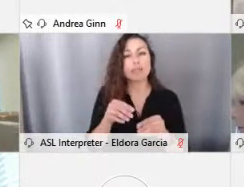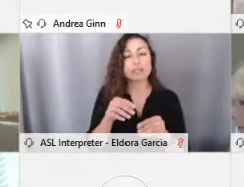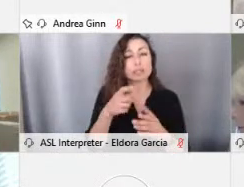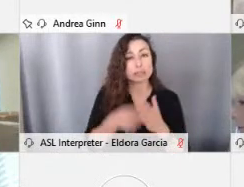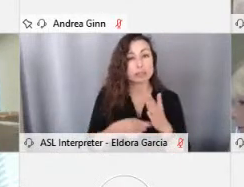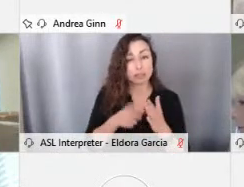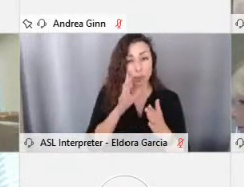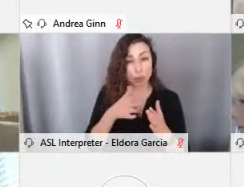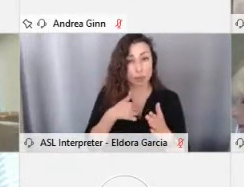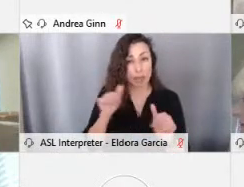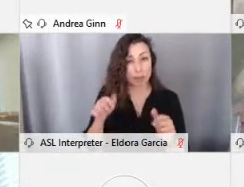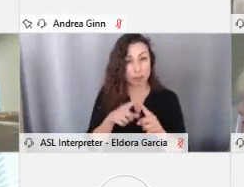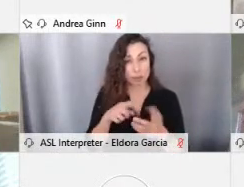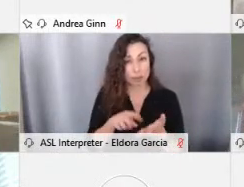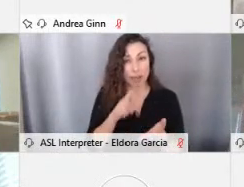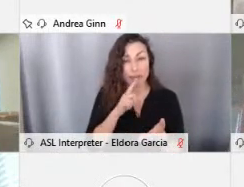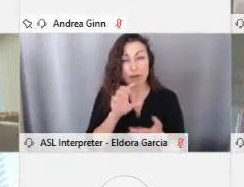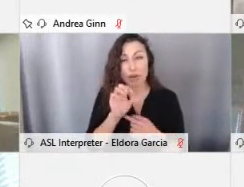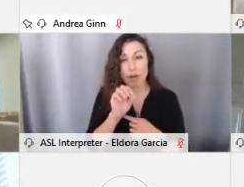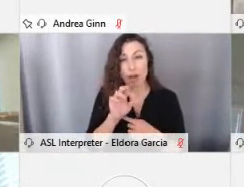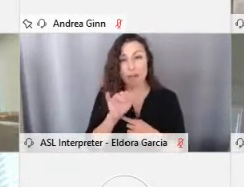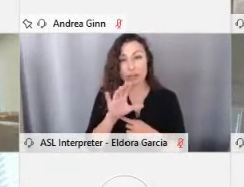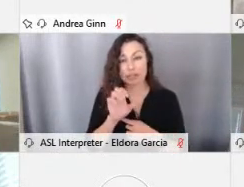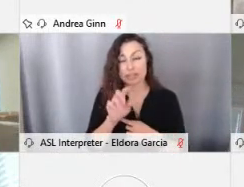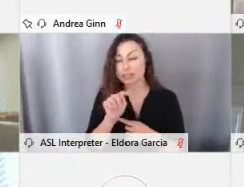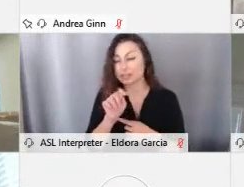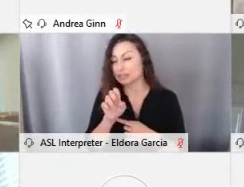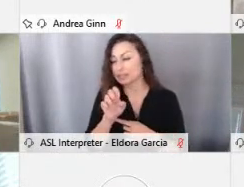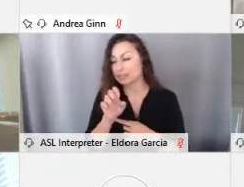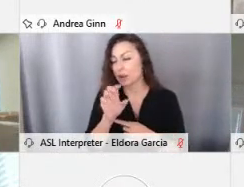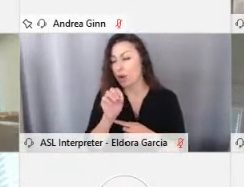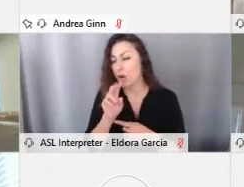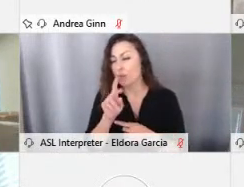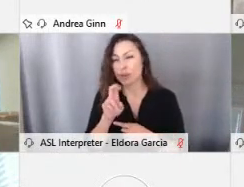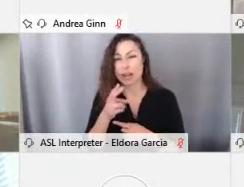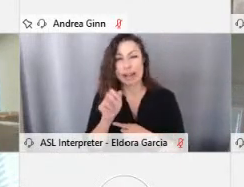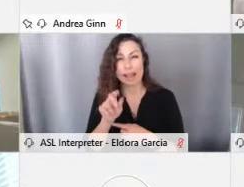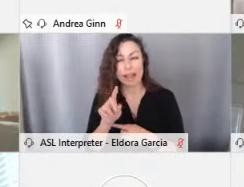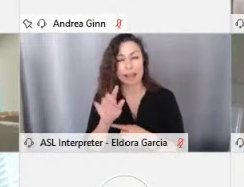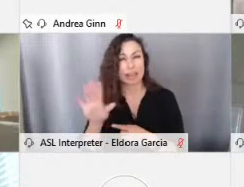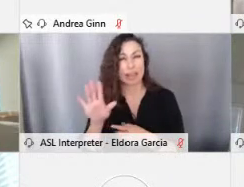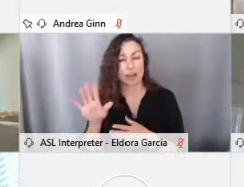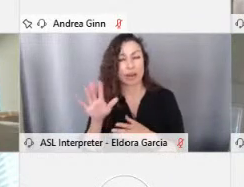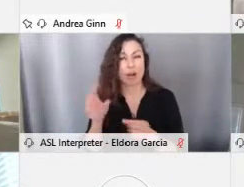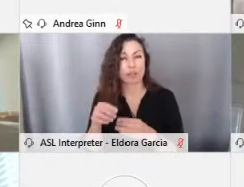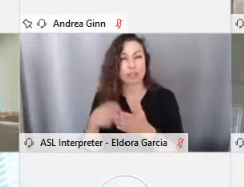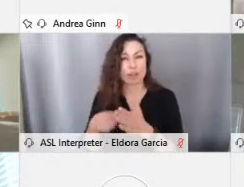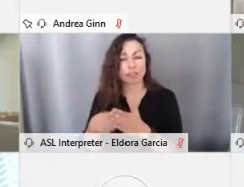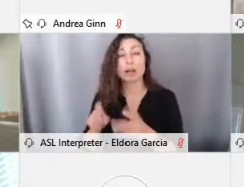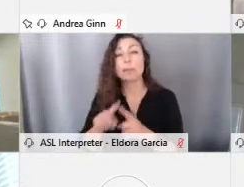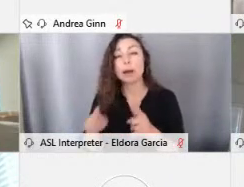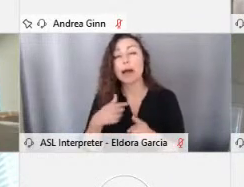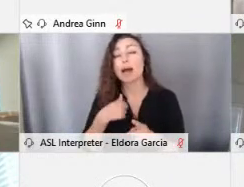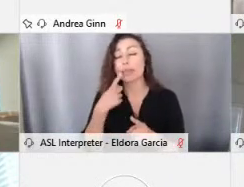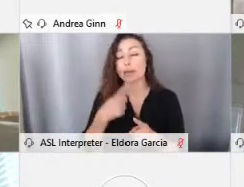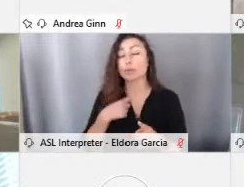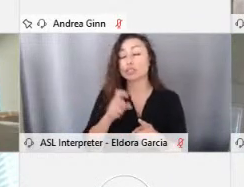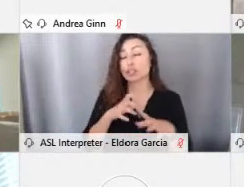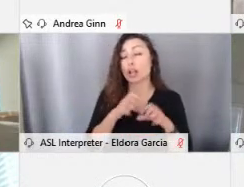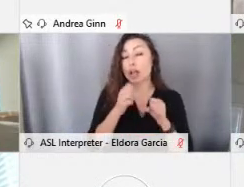allowed to pay for office overhead for a telehealth visit or whether that would change. But I think we should adopt and